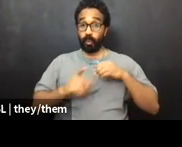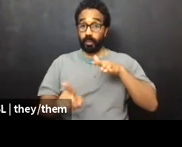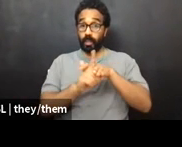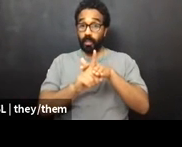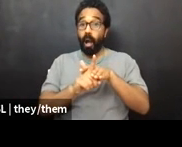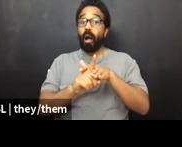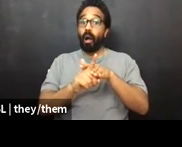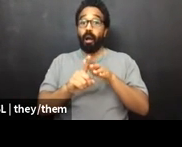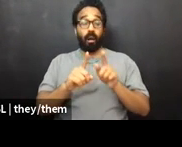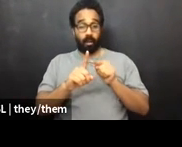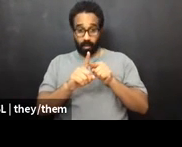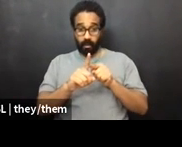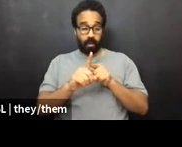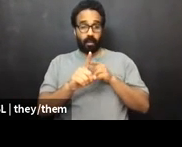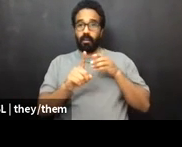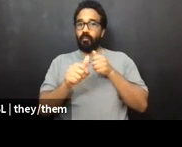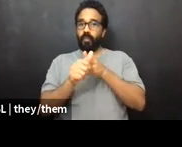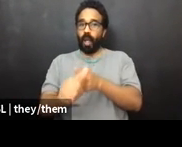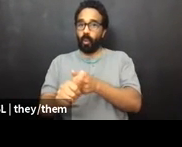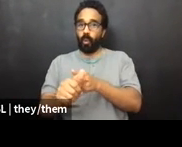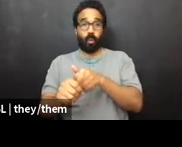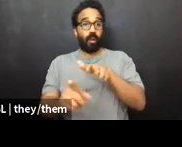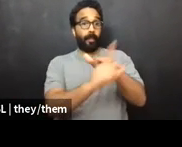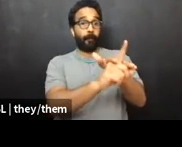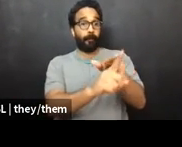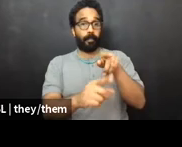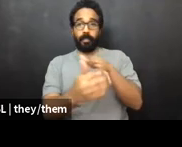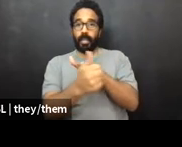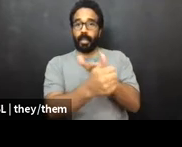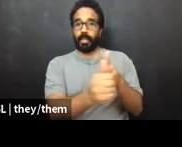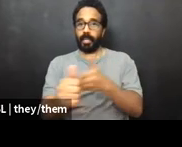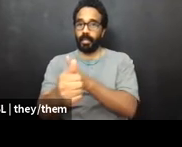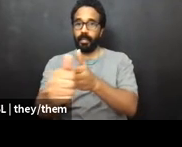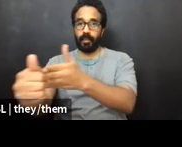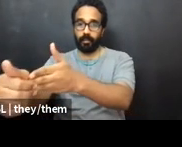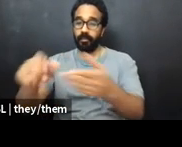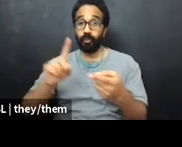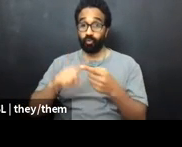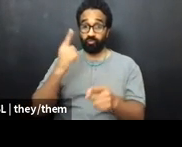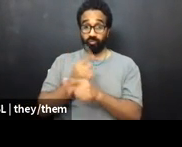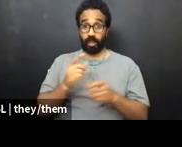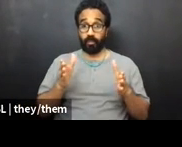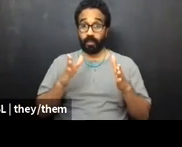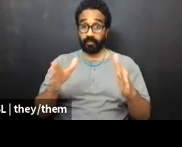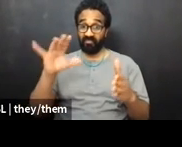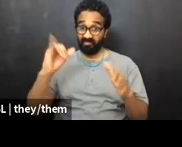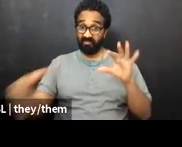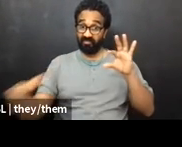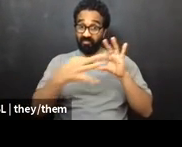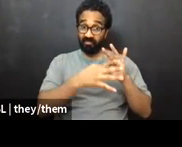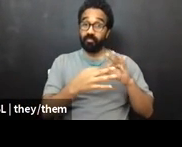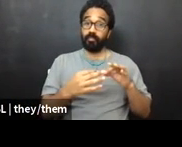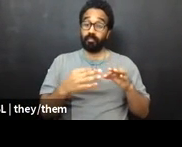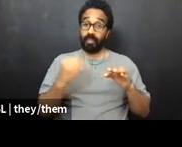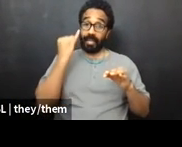and actually use them in a productive way. And that definitely reverts back to this idea of how we gather information